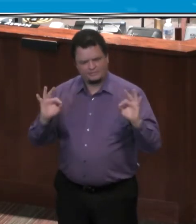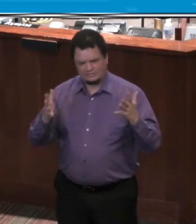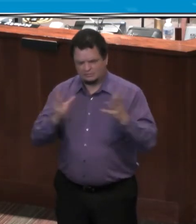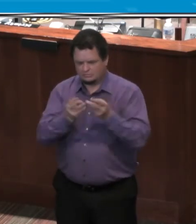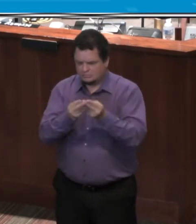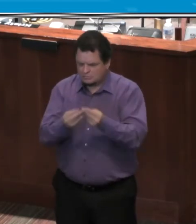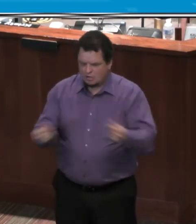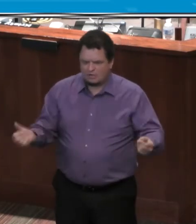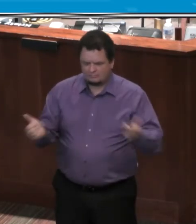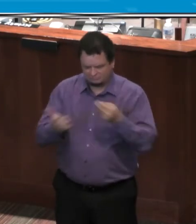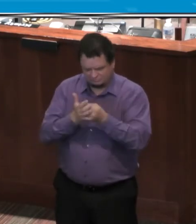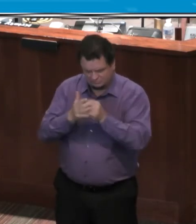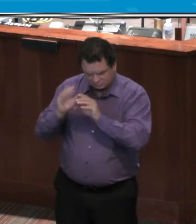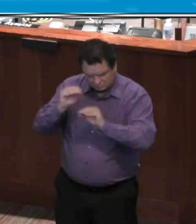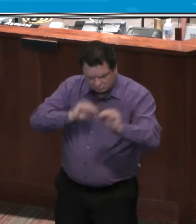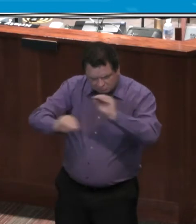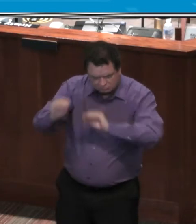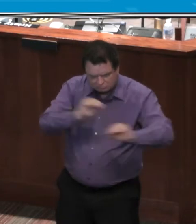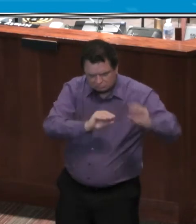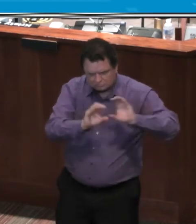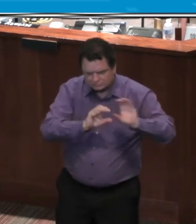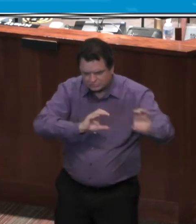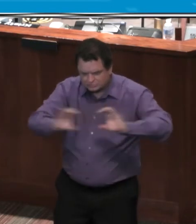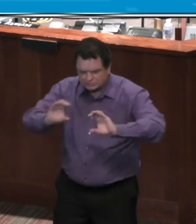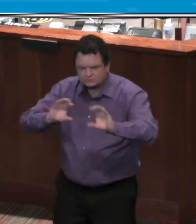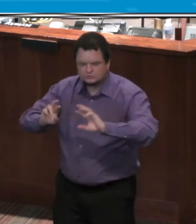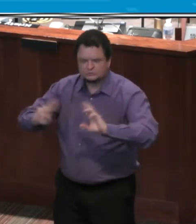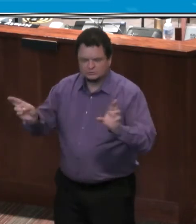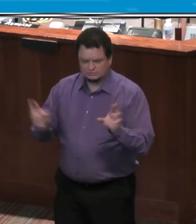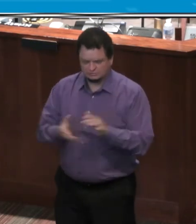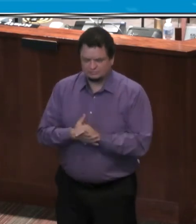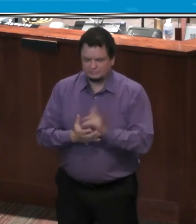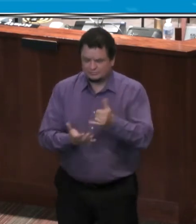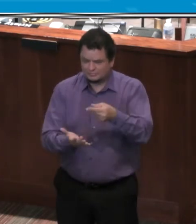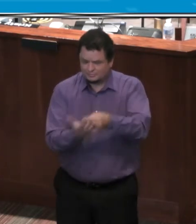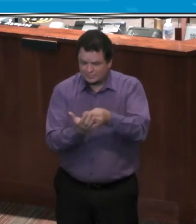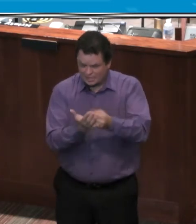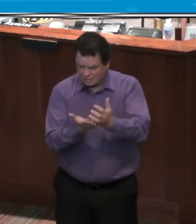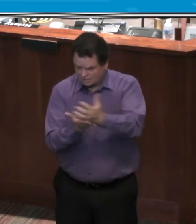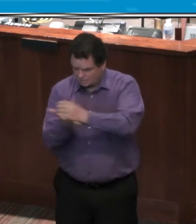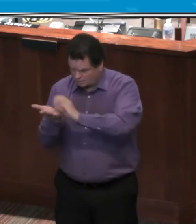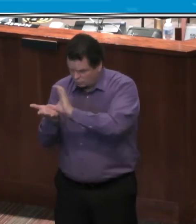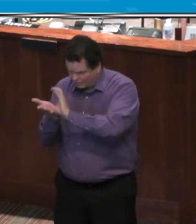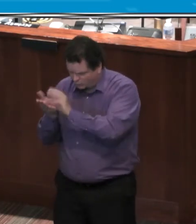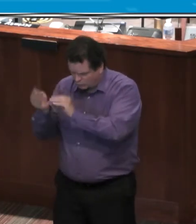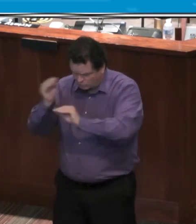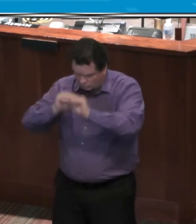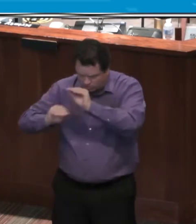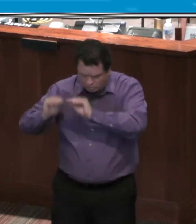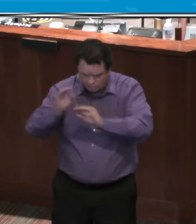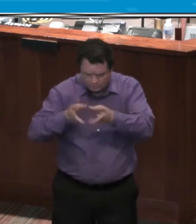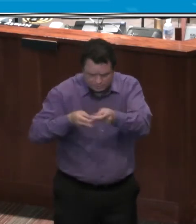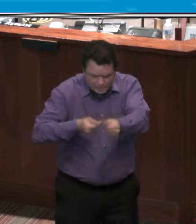hereby recognize revenue and appropriate expenditures in the amount of